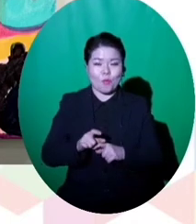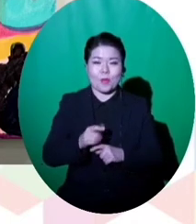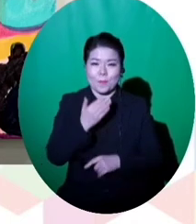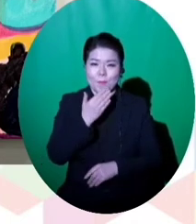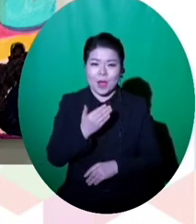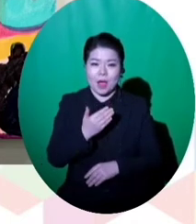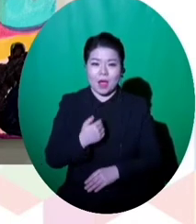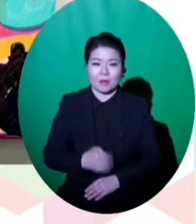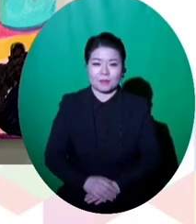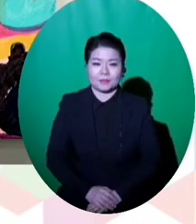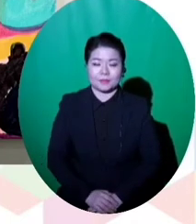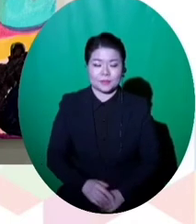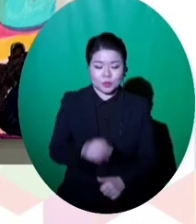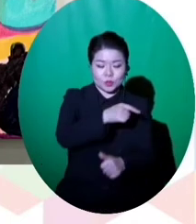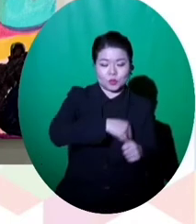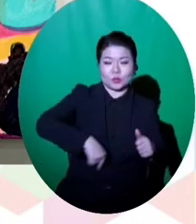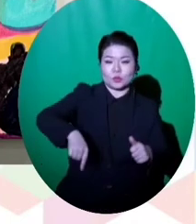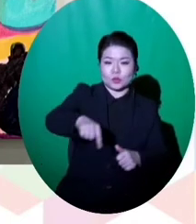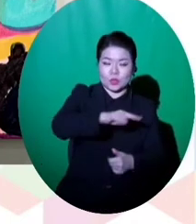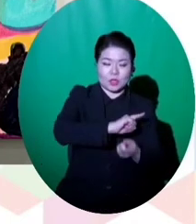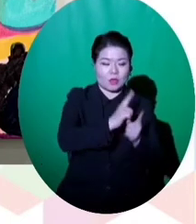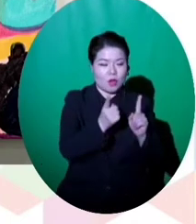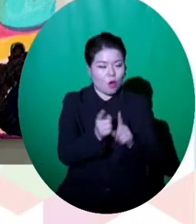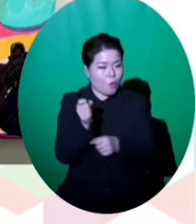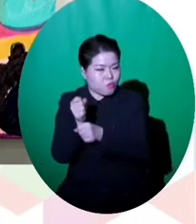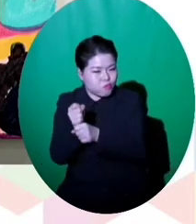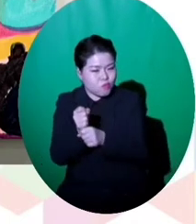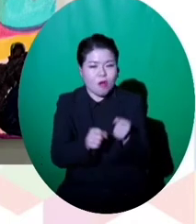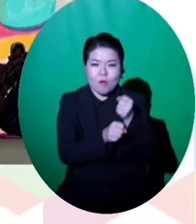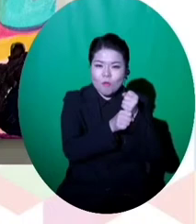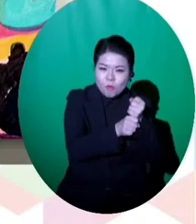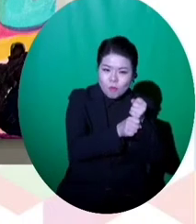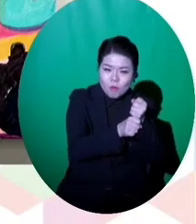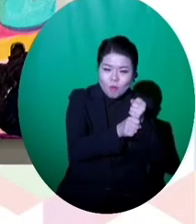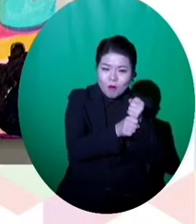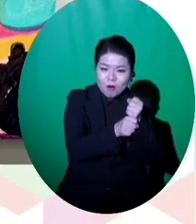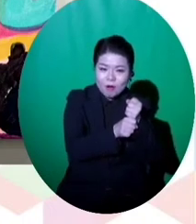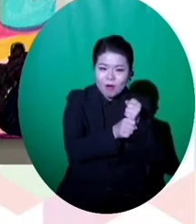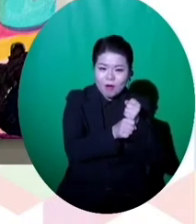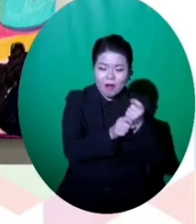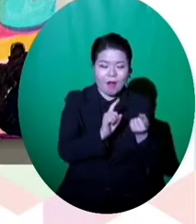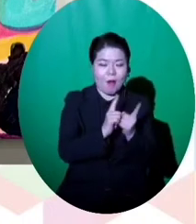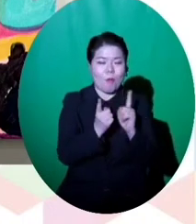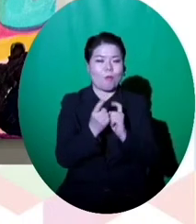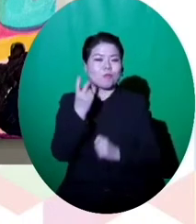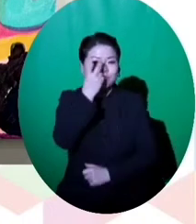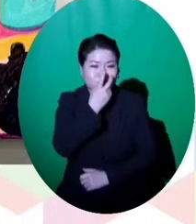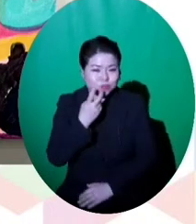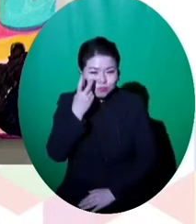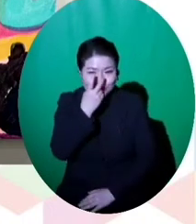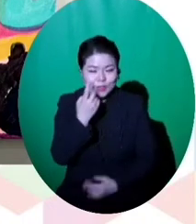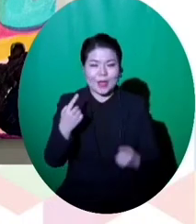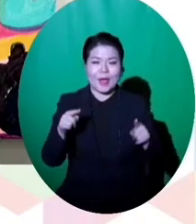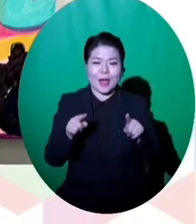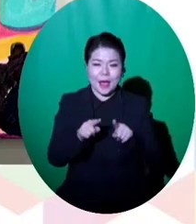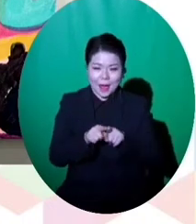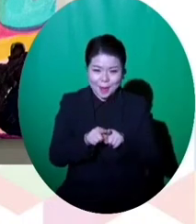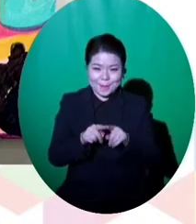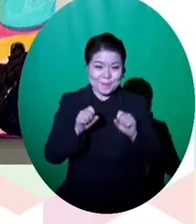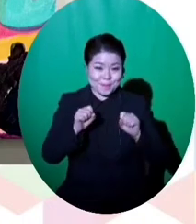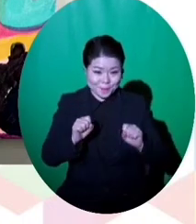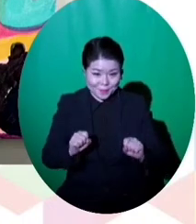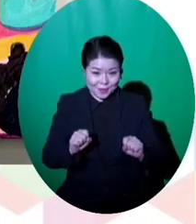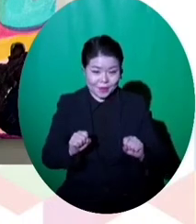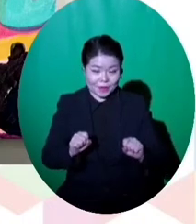And can we think about care not as a selfish care, but a care for others in coexistence? Because if, as you know,